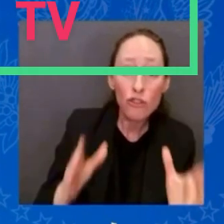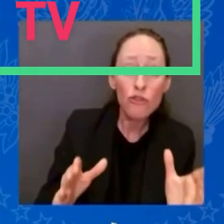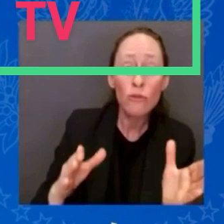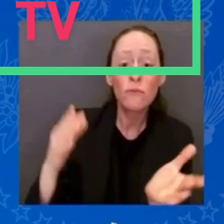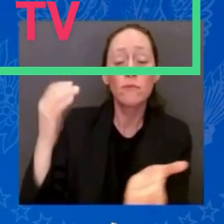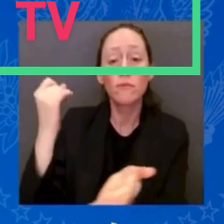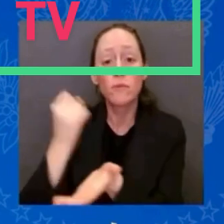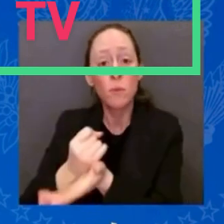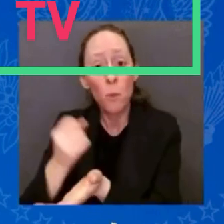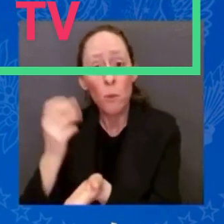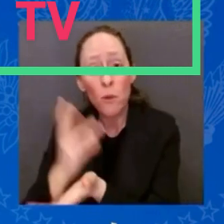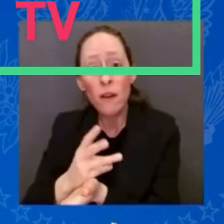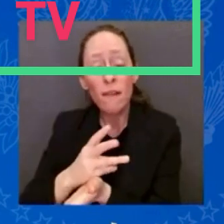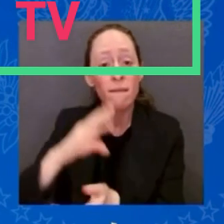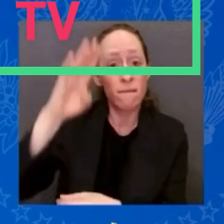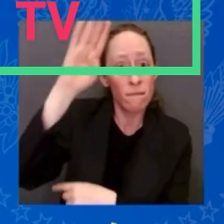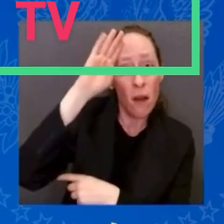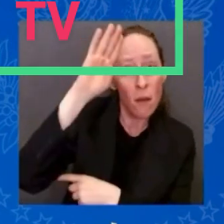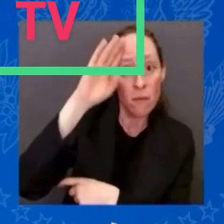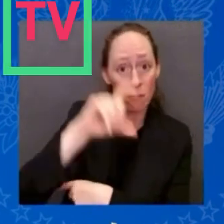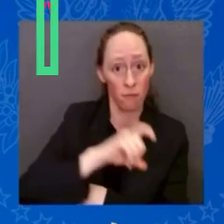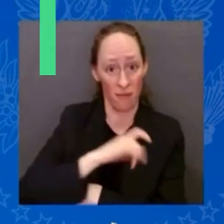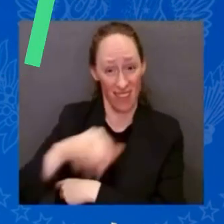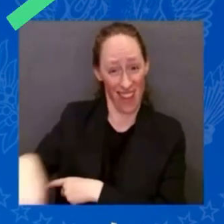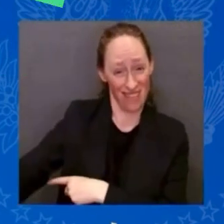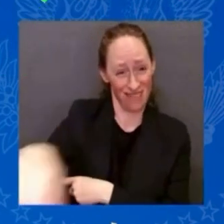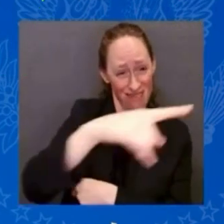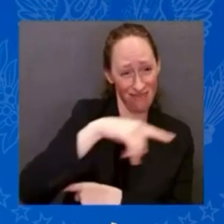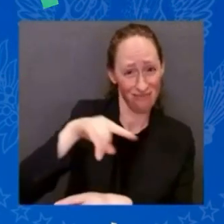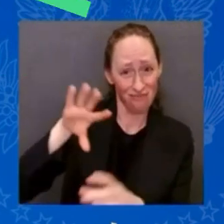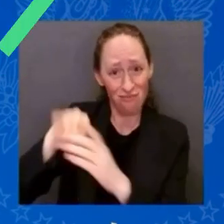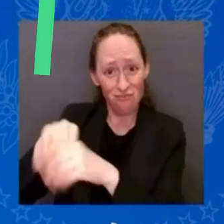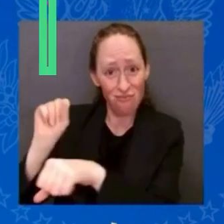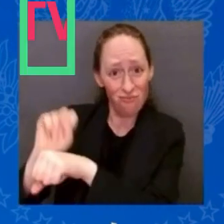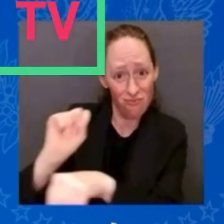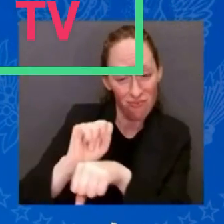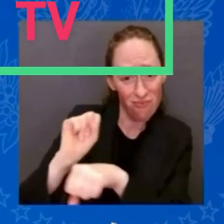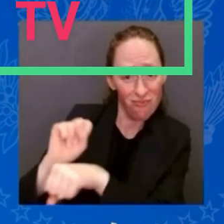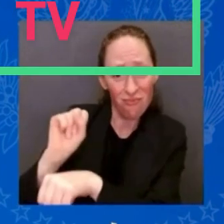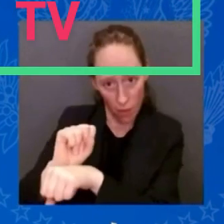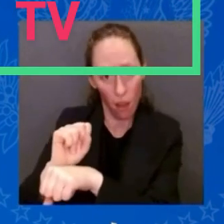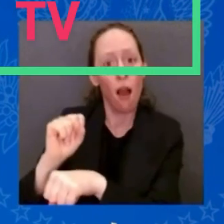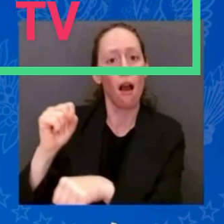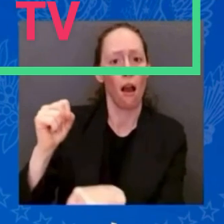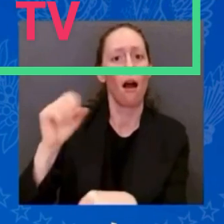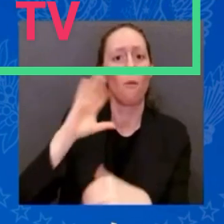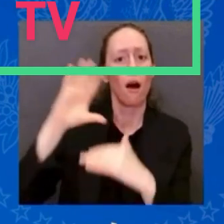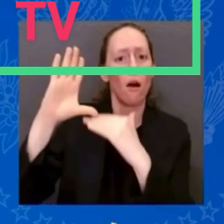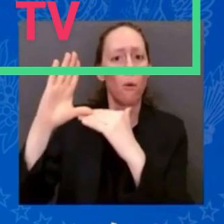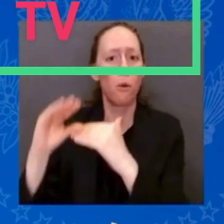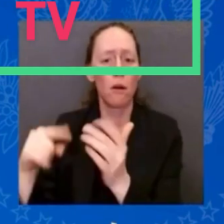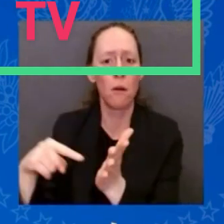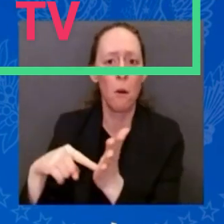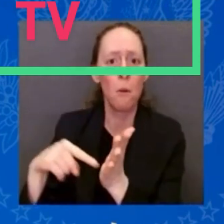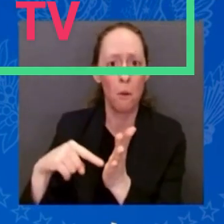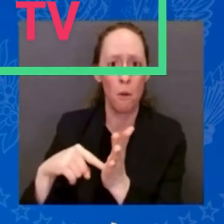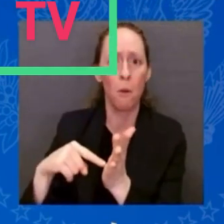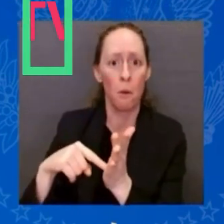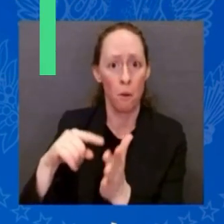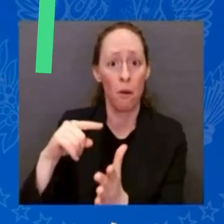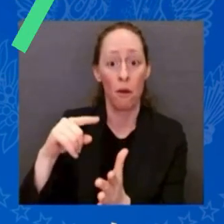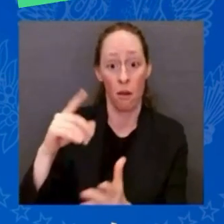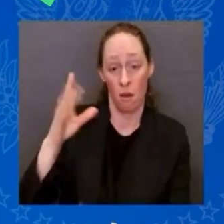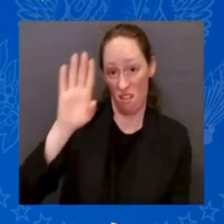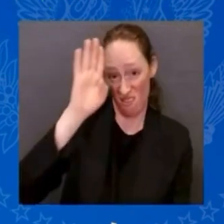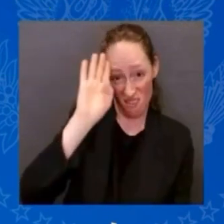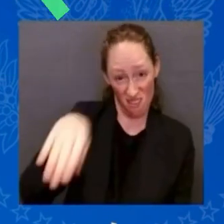know, they actually got the debt relief they were entitled to under the law. Before I came to office, only 7,000